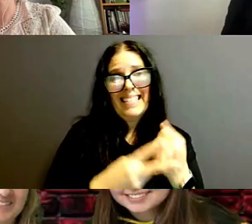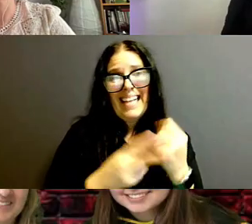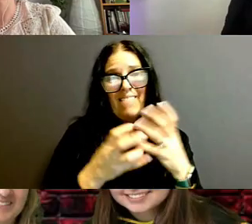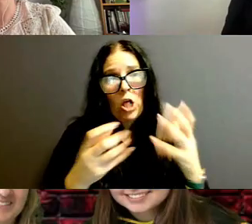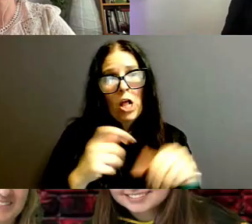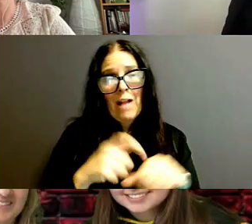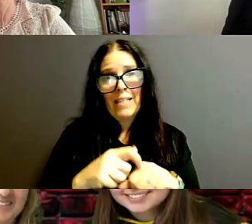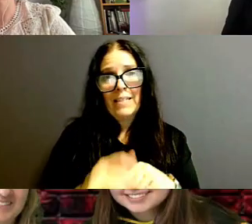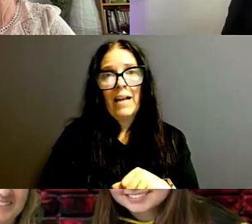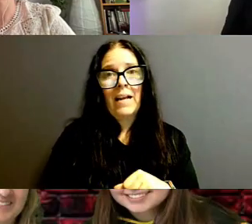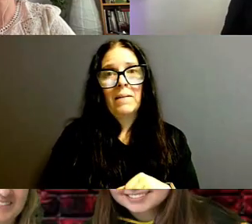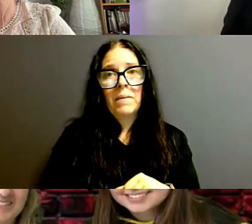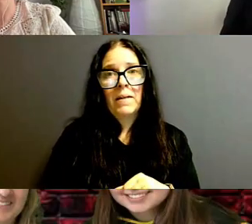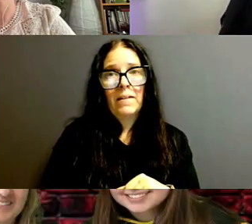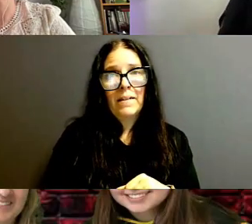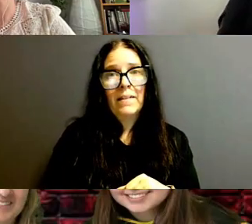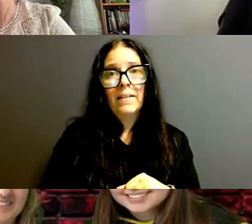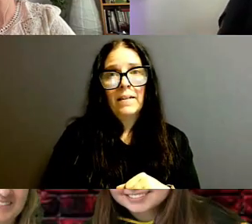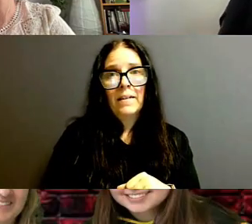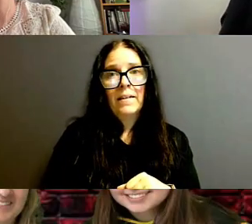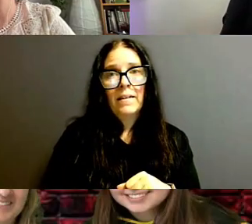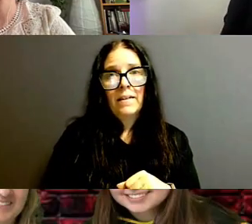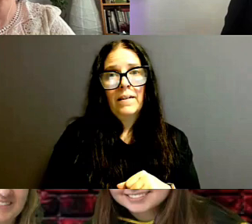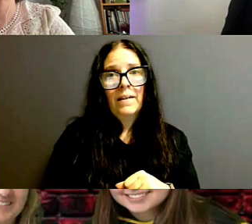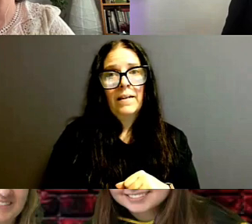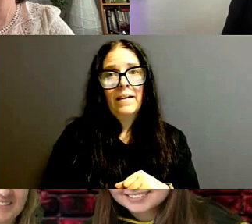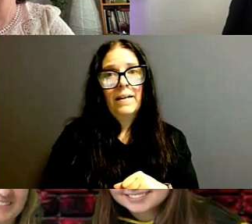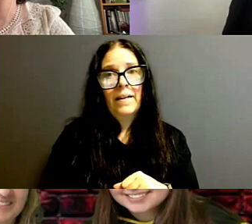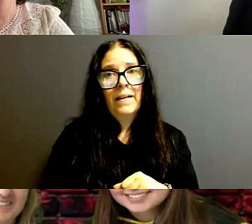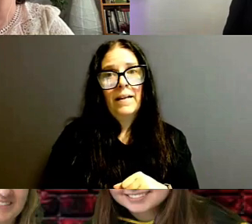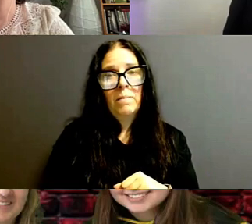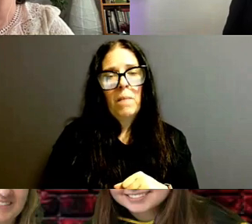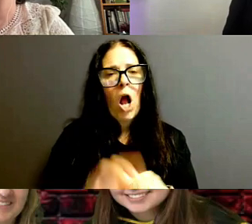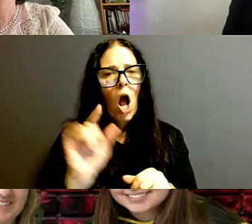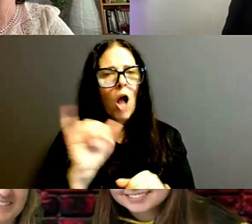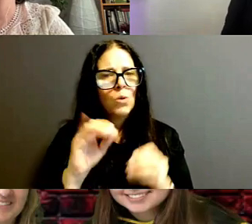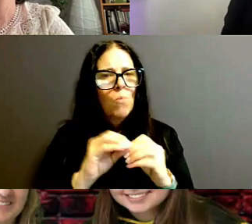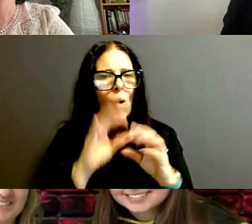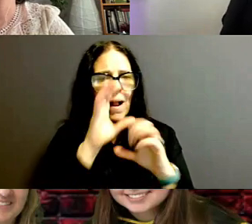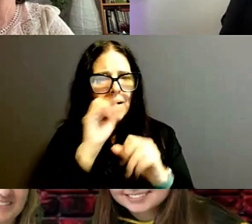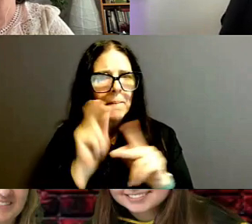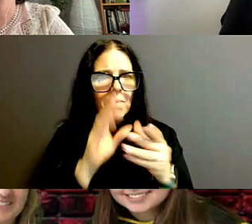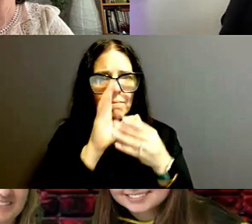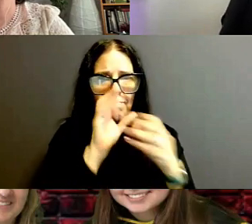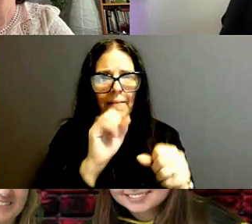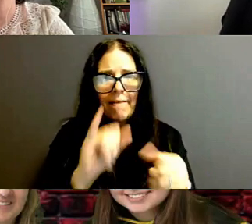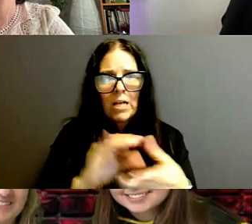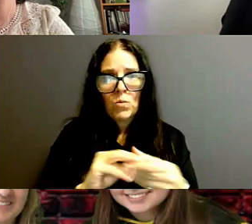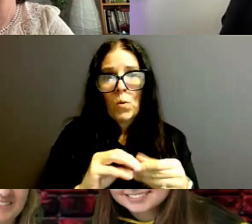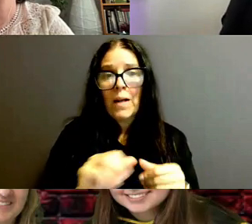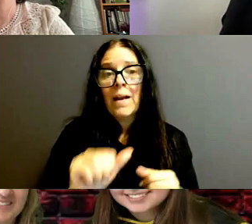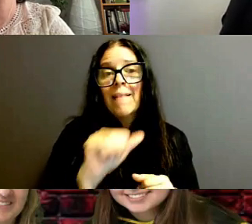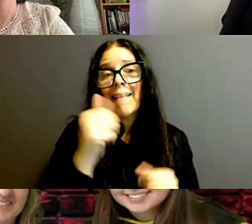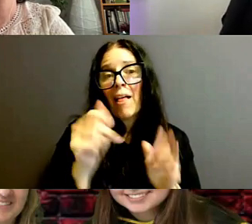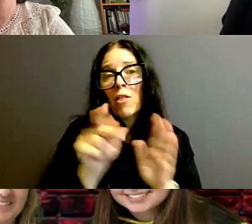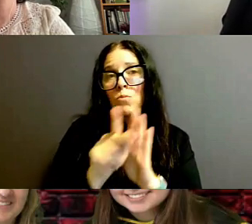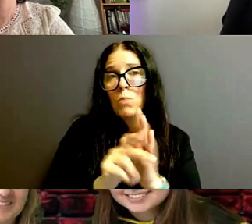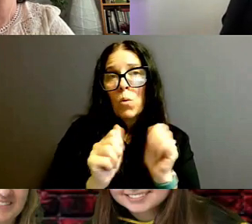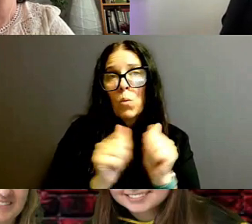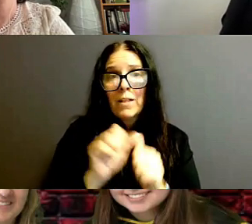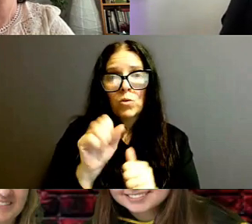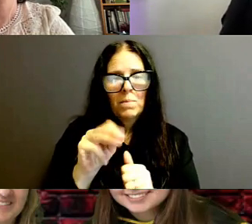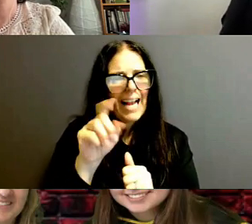and it definitely makes a good story. The other principle to using social media is you have to be